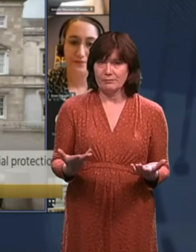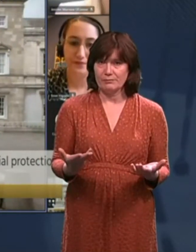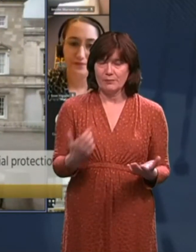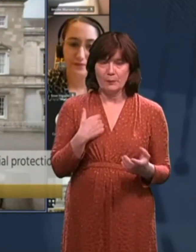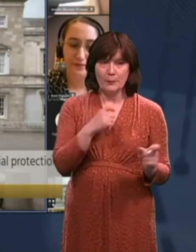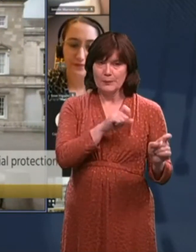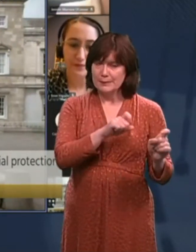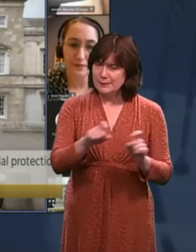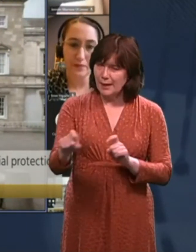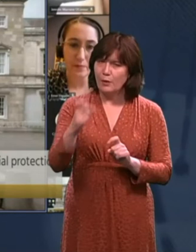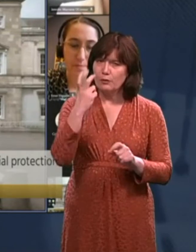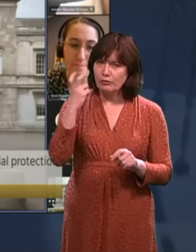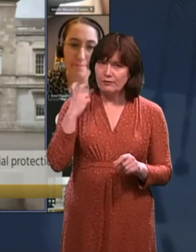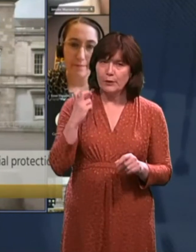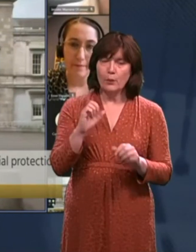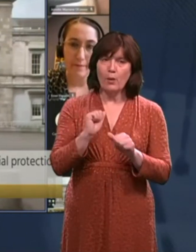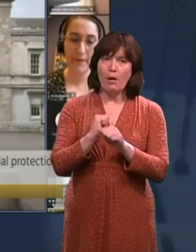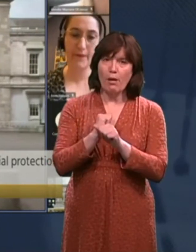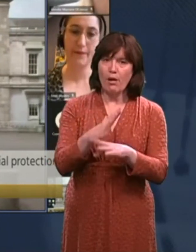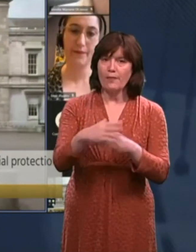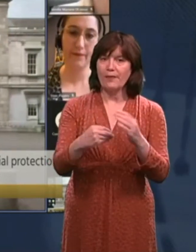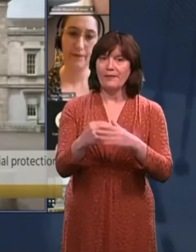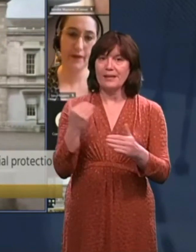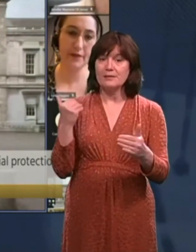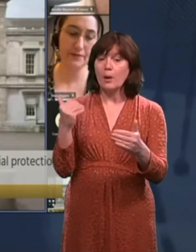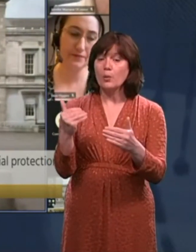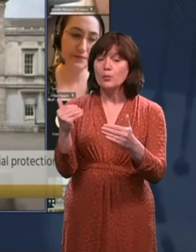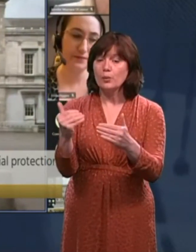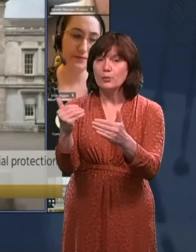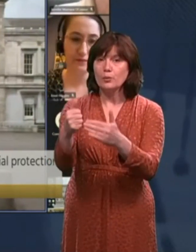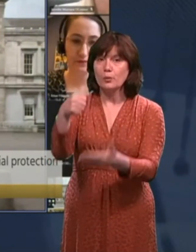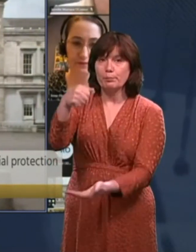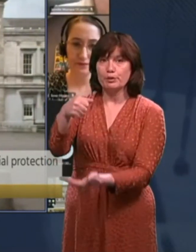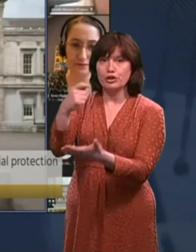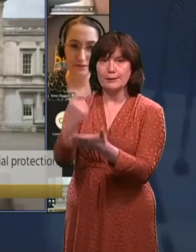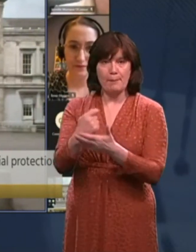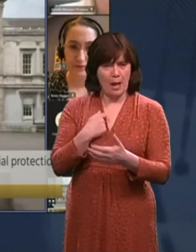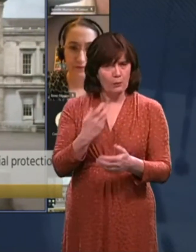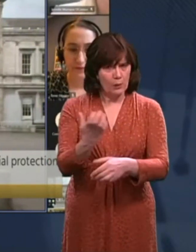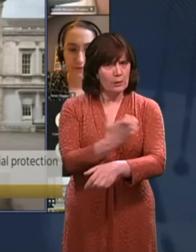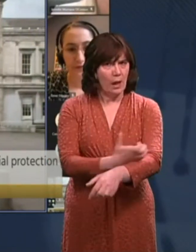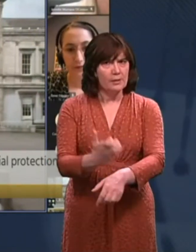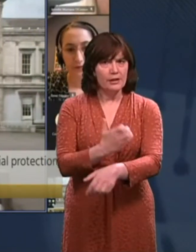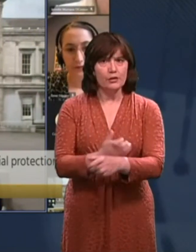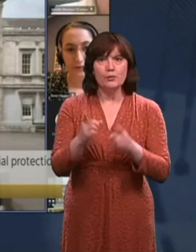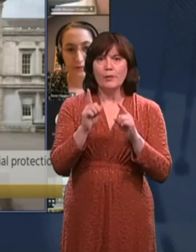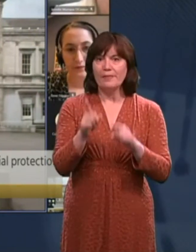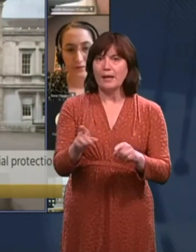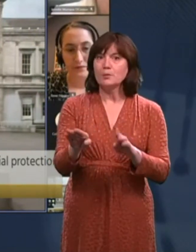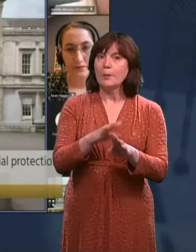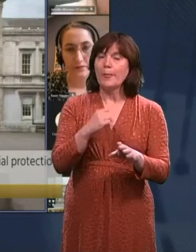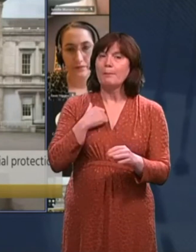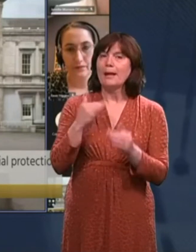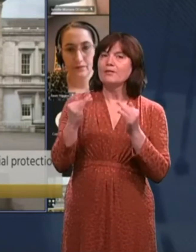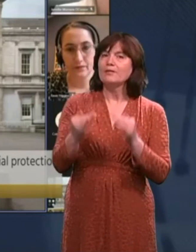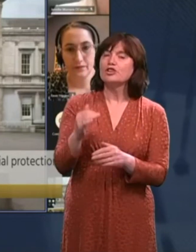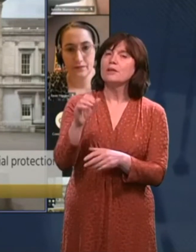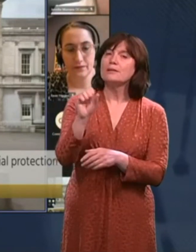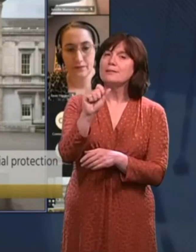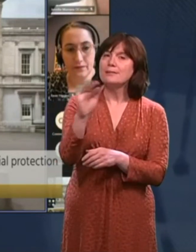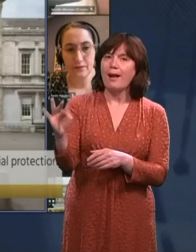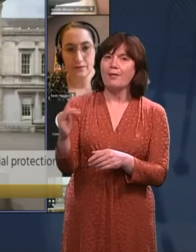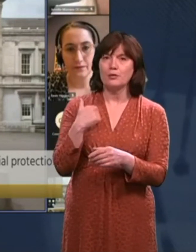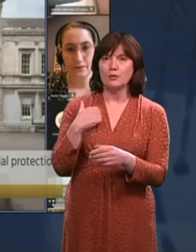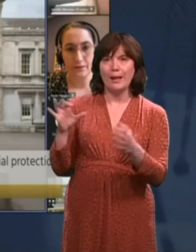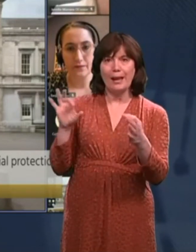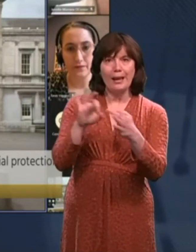to review all of these things coming up to the budget, and I'll continue to do that. I'll also continue with my officials to engage with the disability